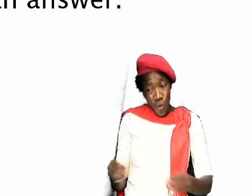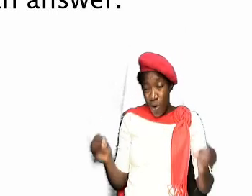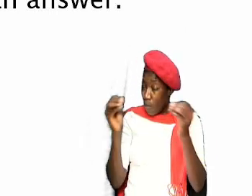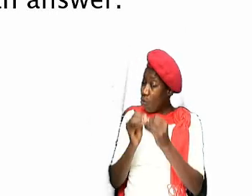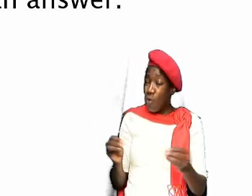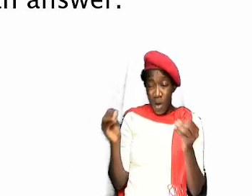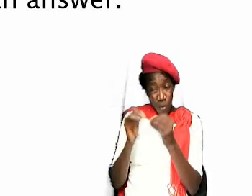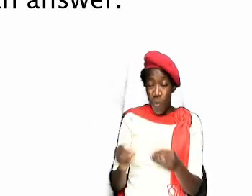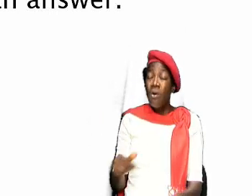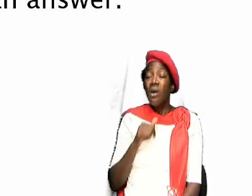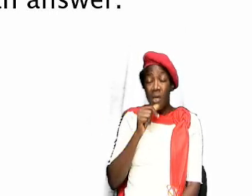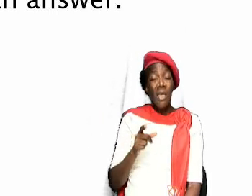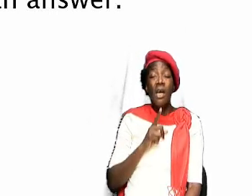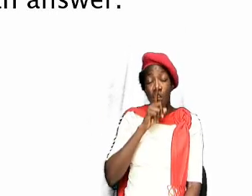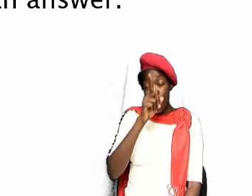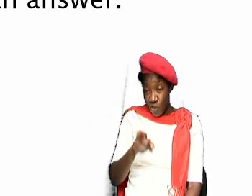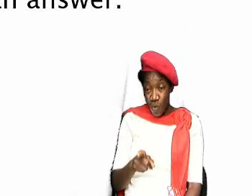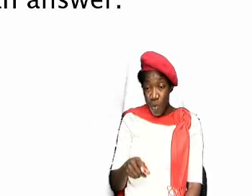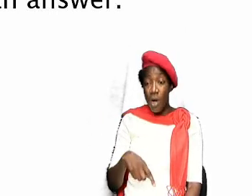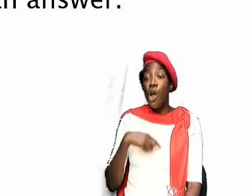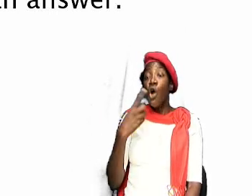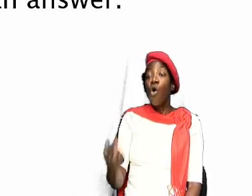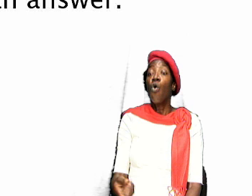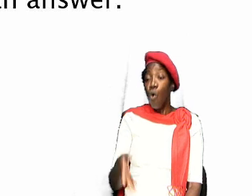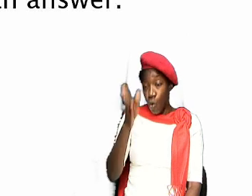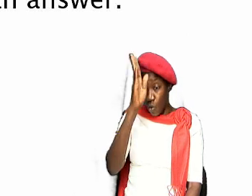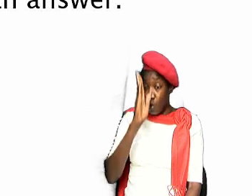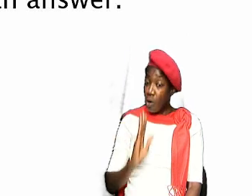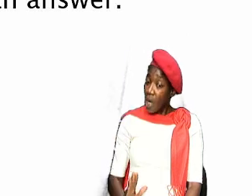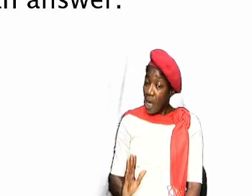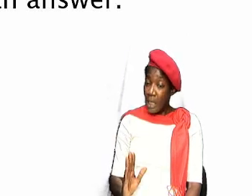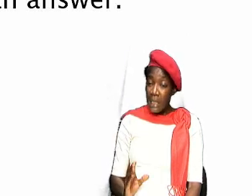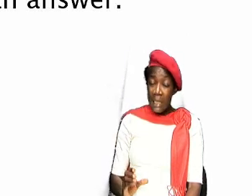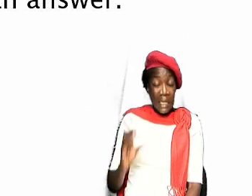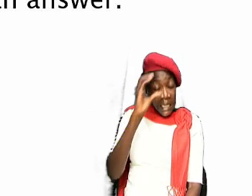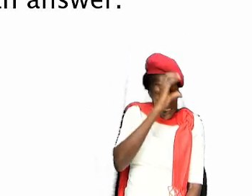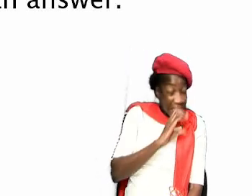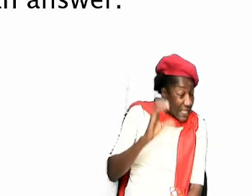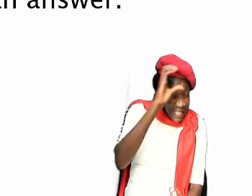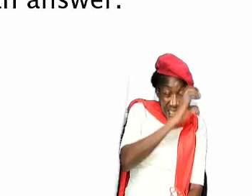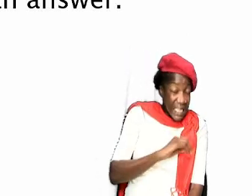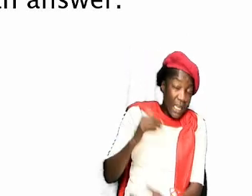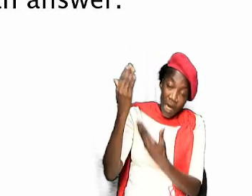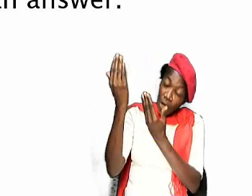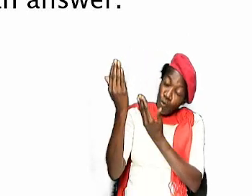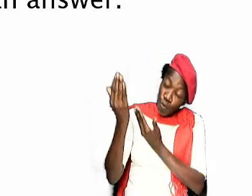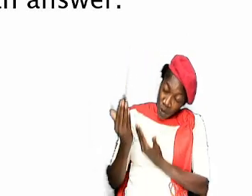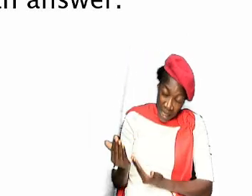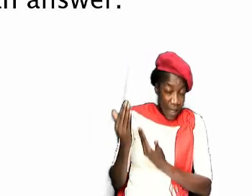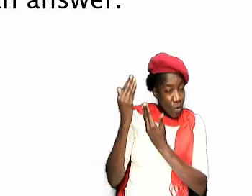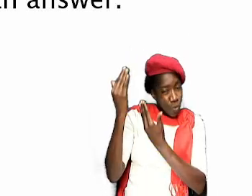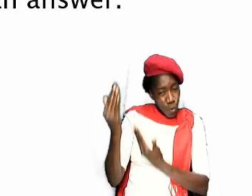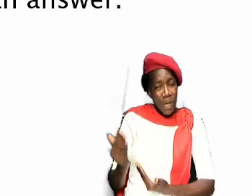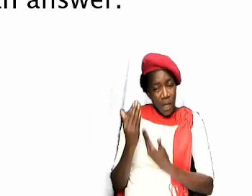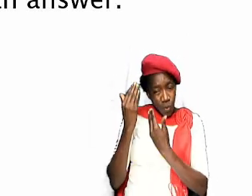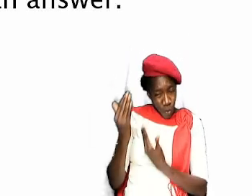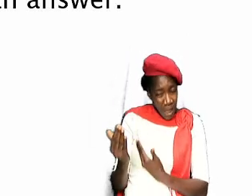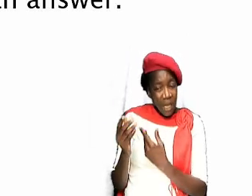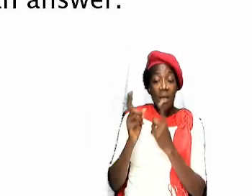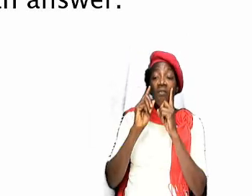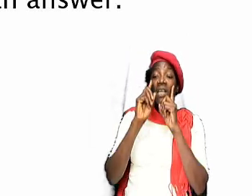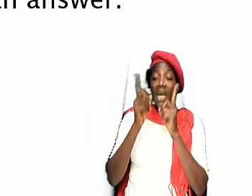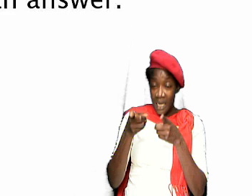uncertain, go to him, seek him, and wait on him to answer.